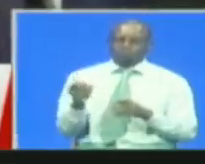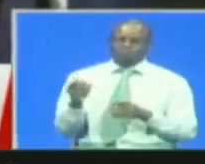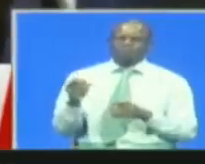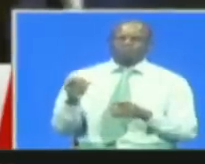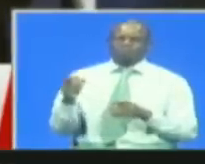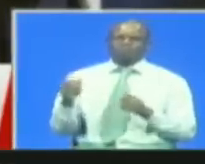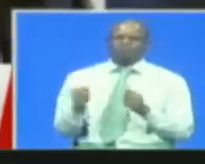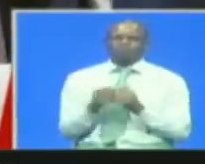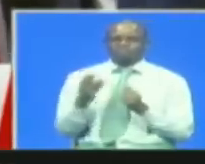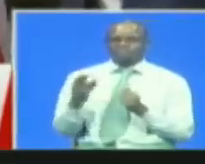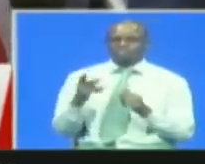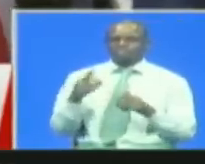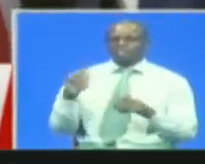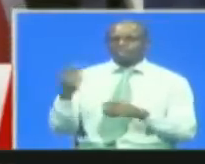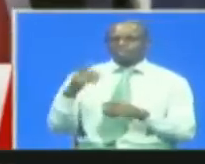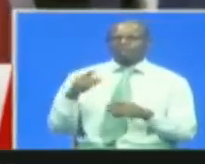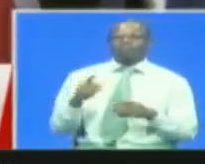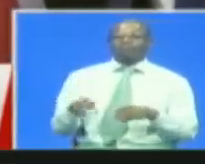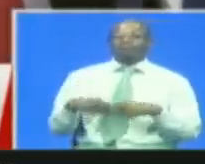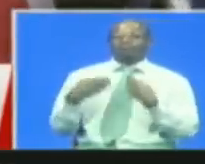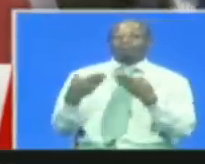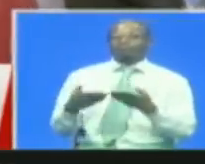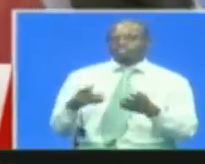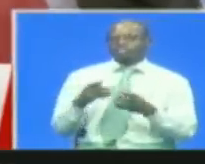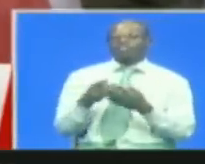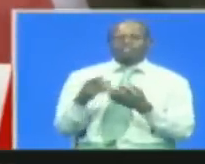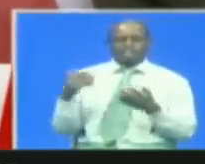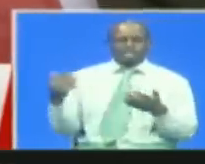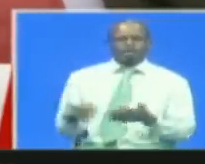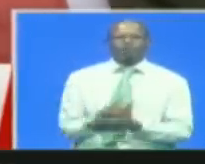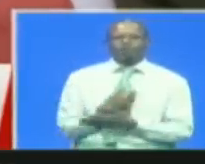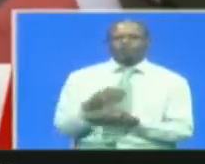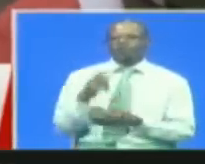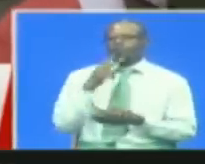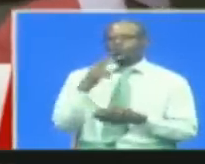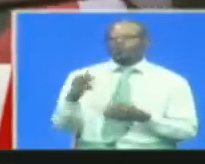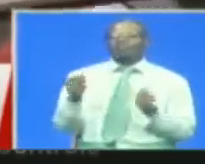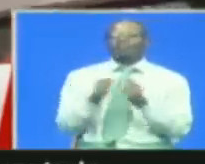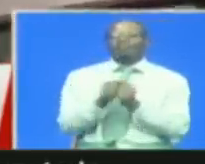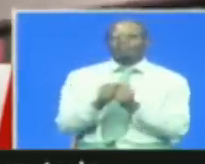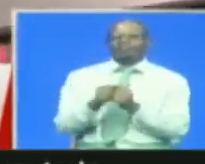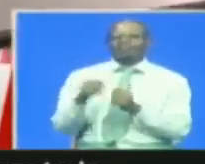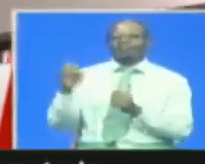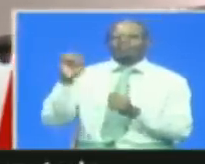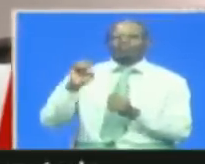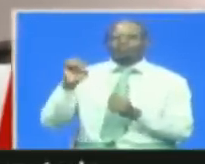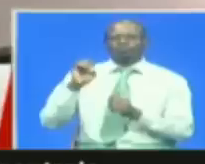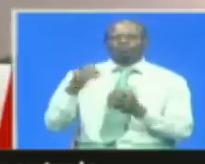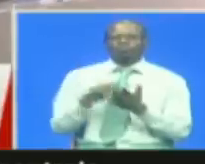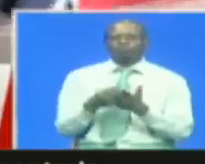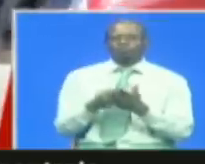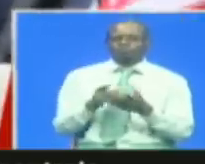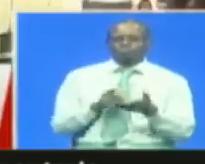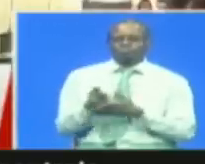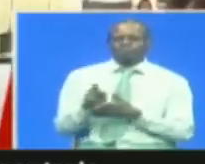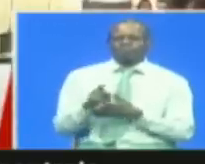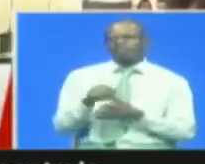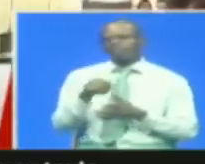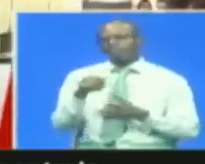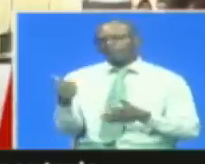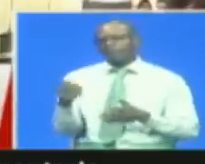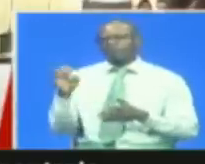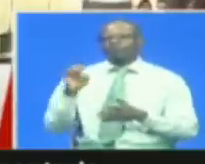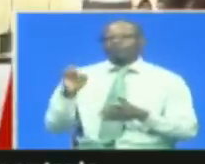Kenya has issued a fresh 210 billion shillings Eurobond in order to refinance the debut Eurobond and